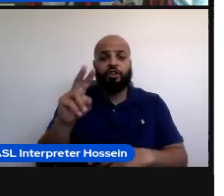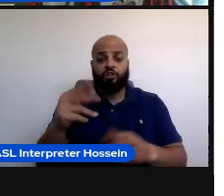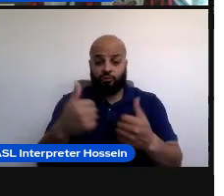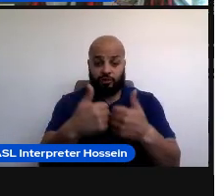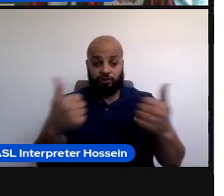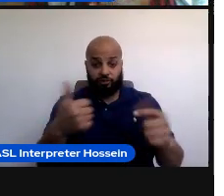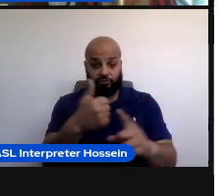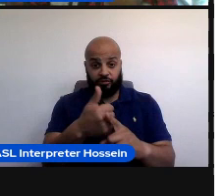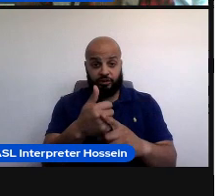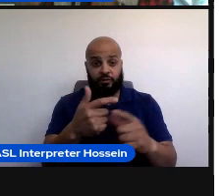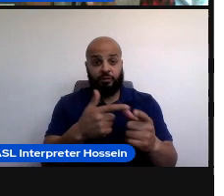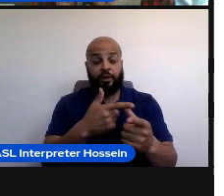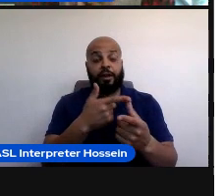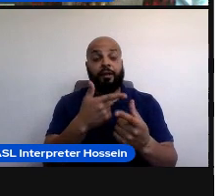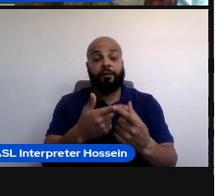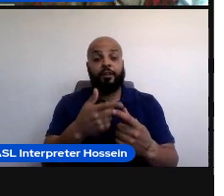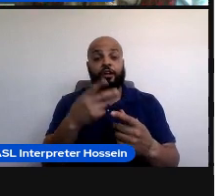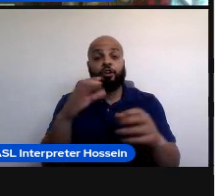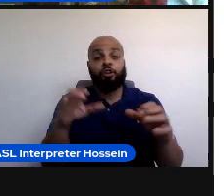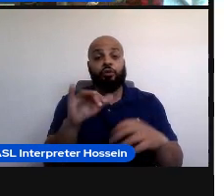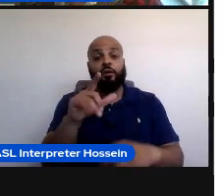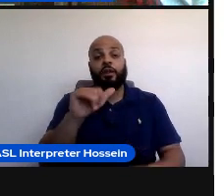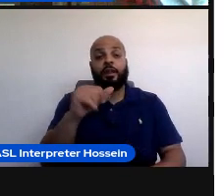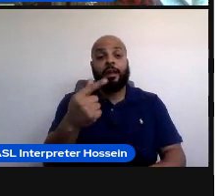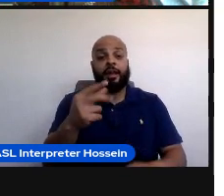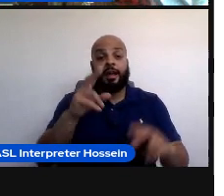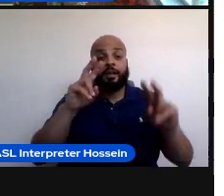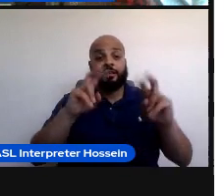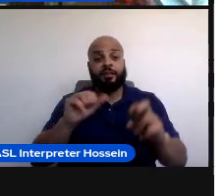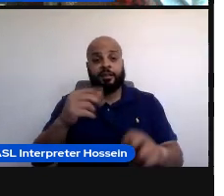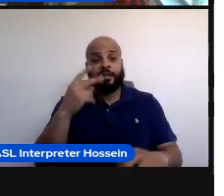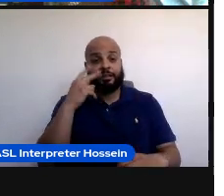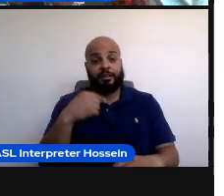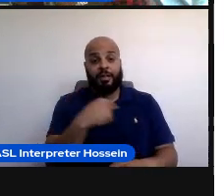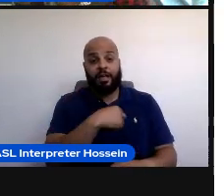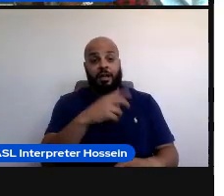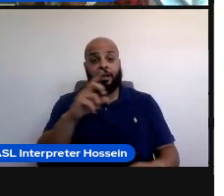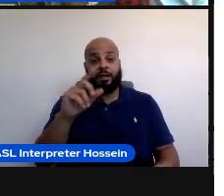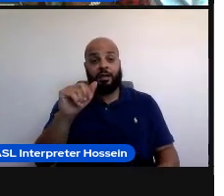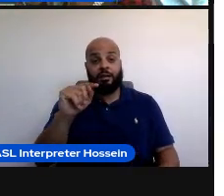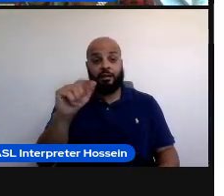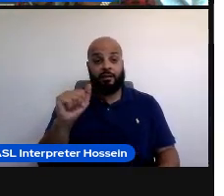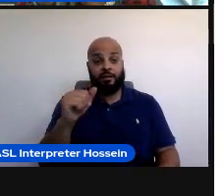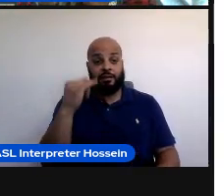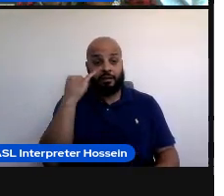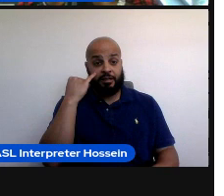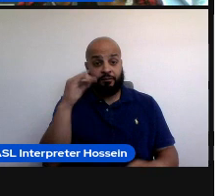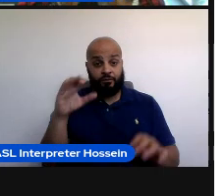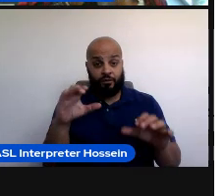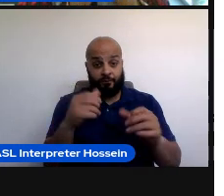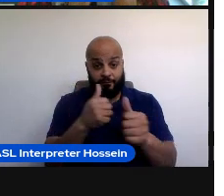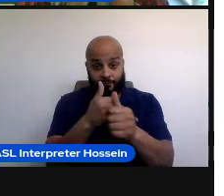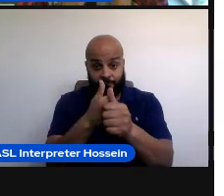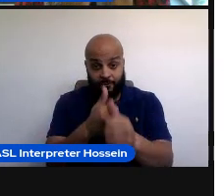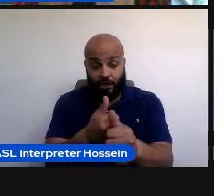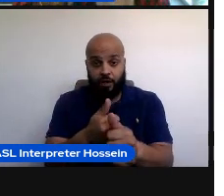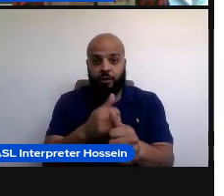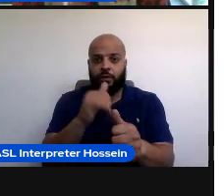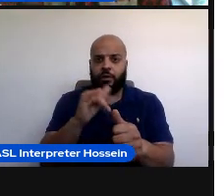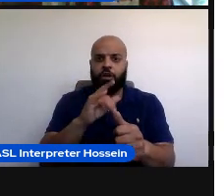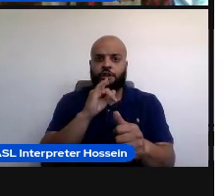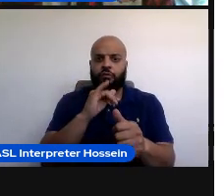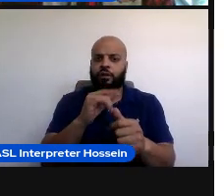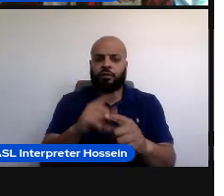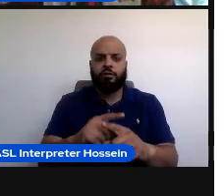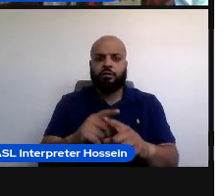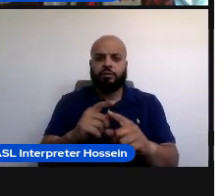separately. And if you do this lag analysis, you actually see that our data, if you do the lag analysis, actually precedes the